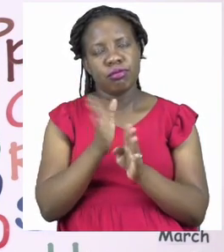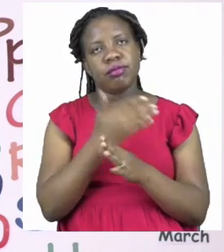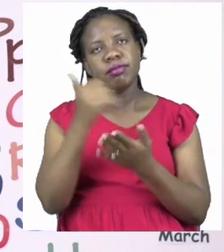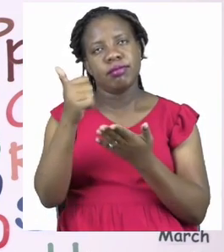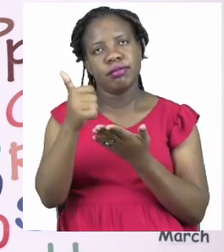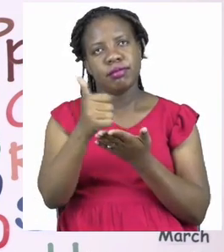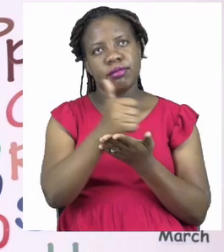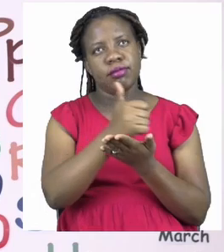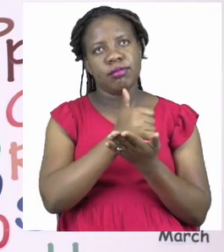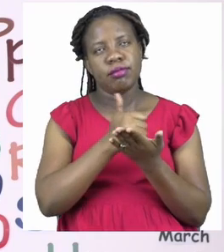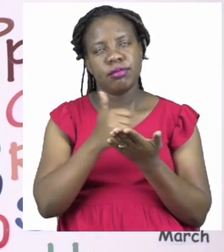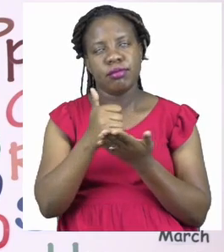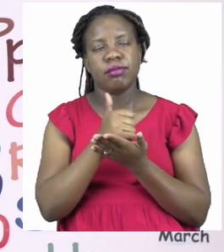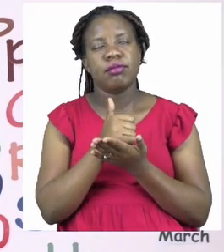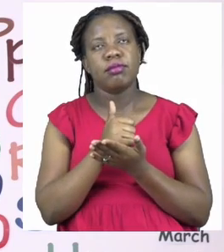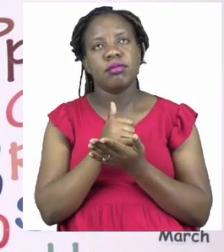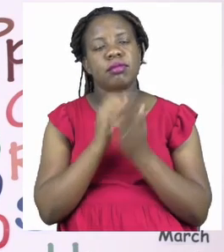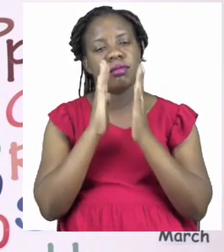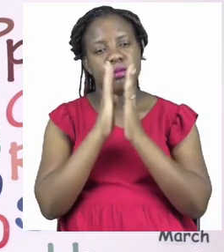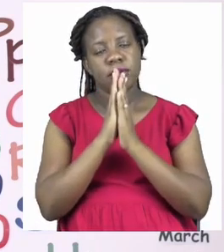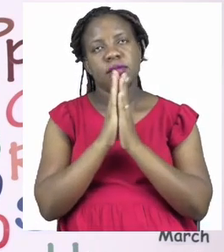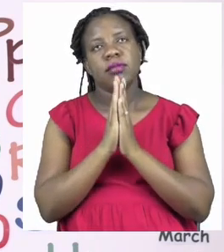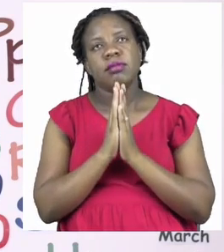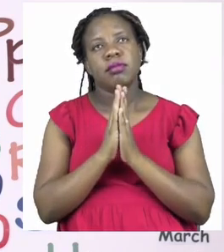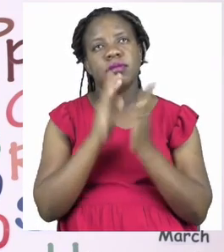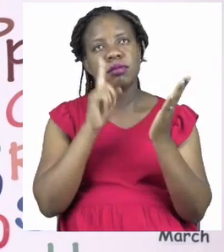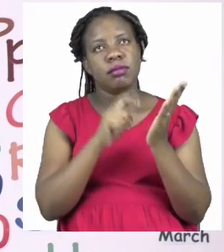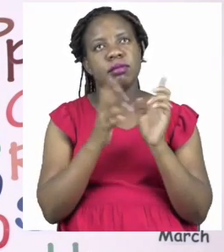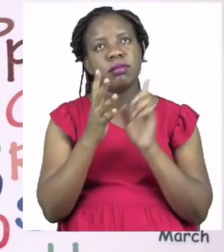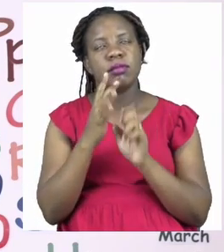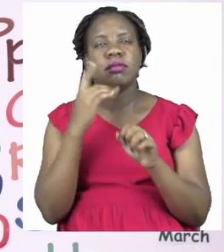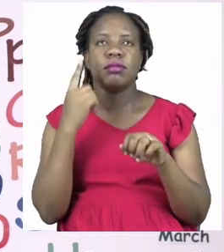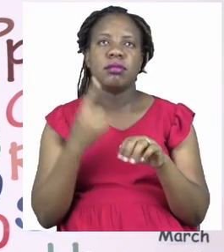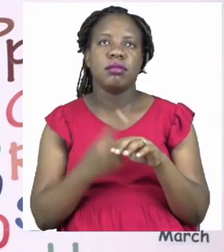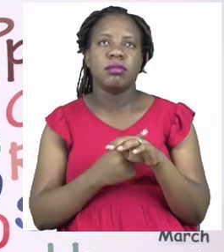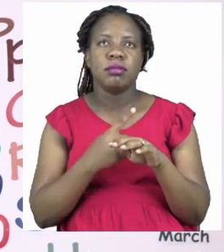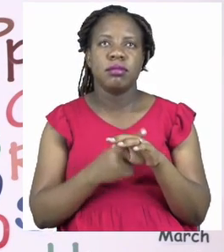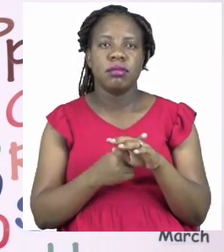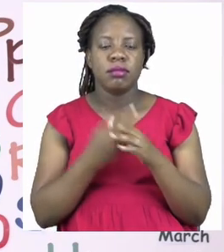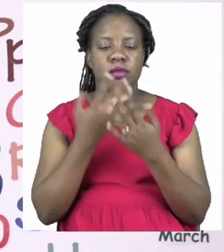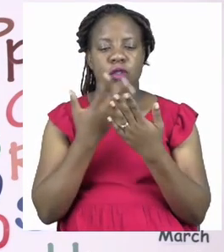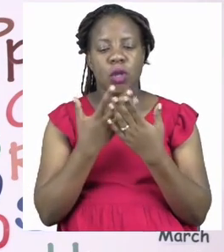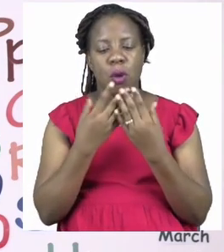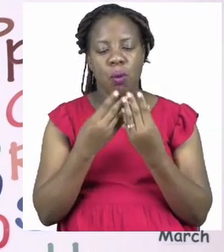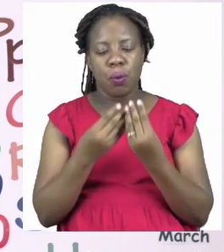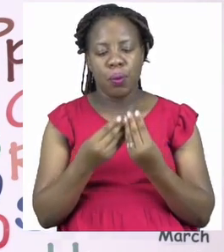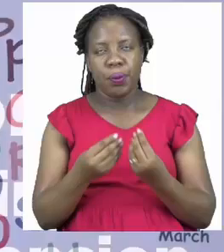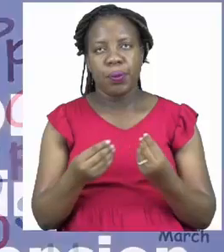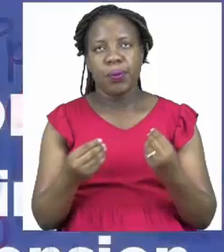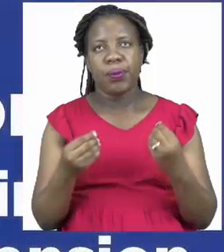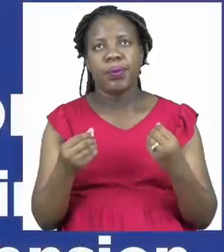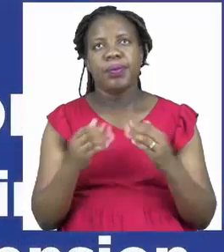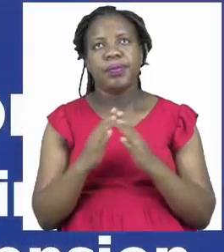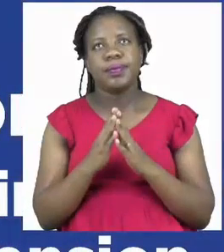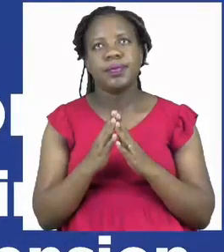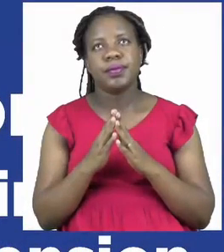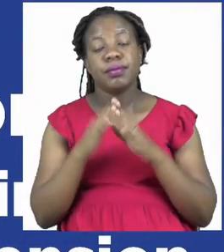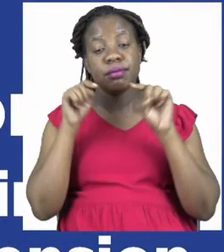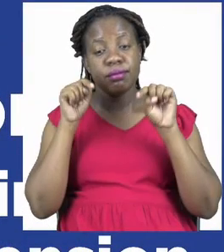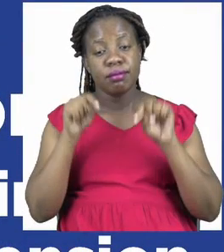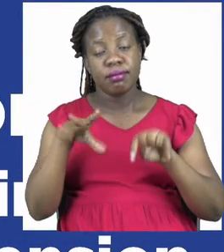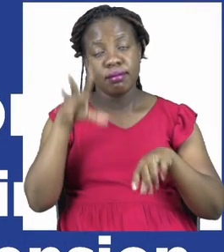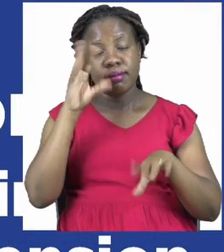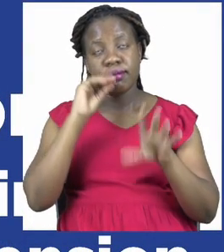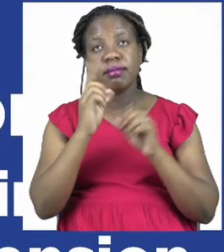please sanitize as often as possible. Make sure your hands are dry before you touch anything else. For